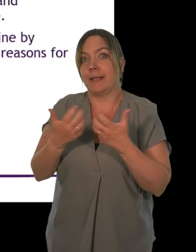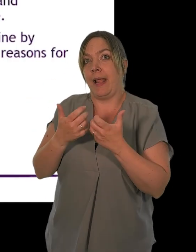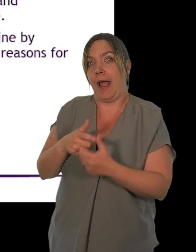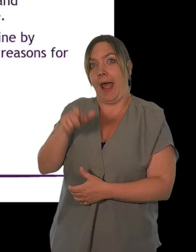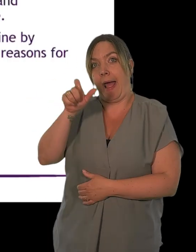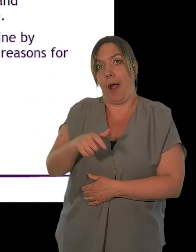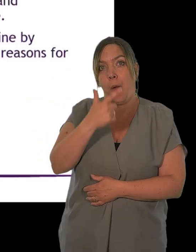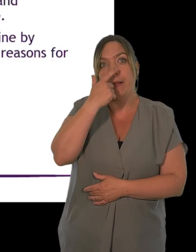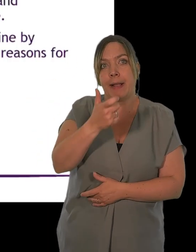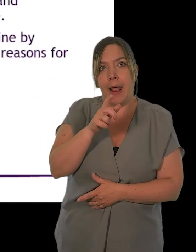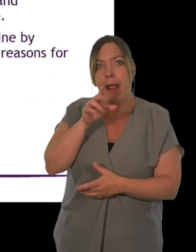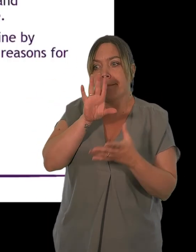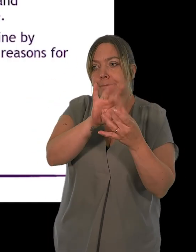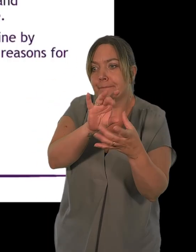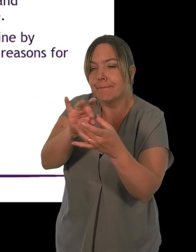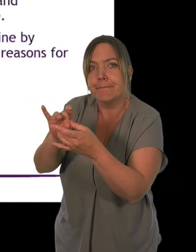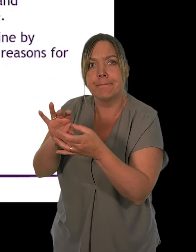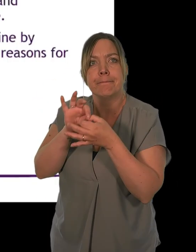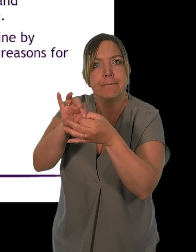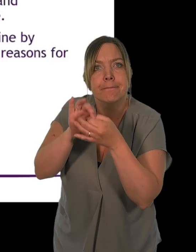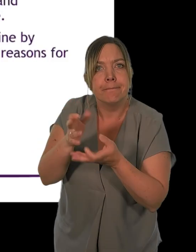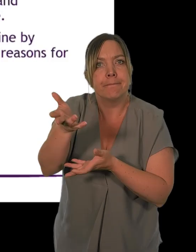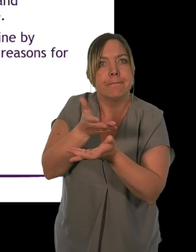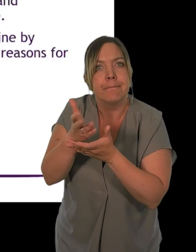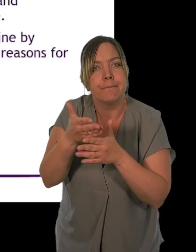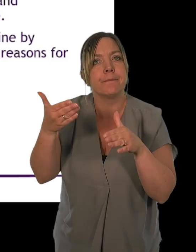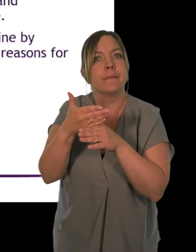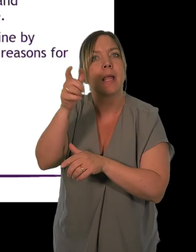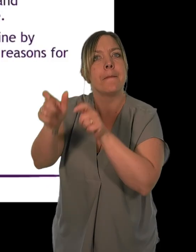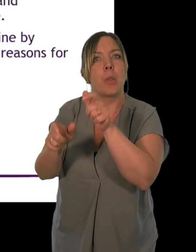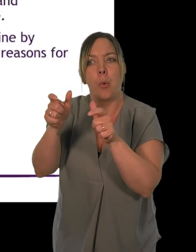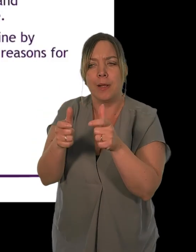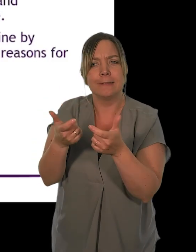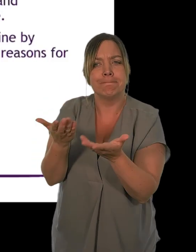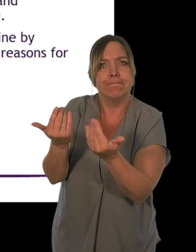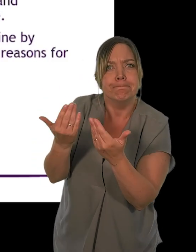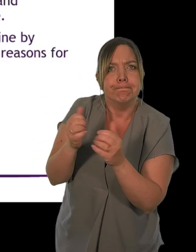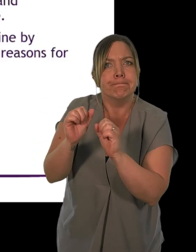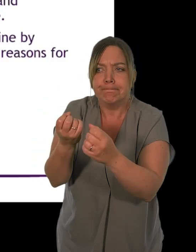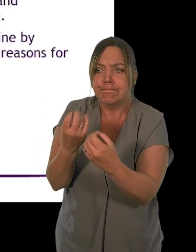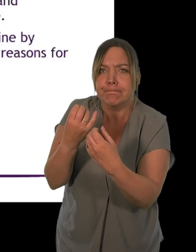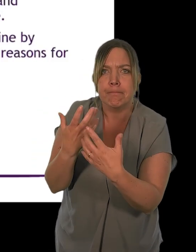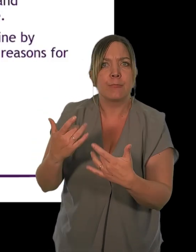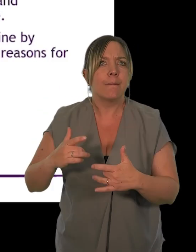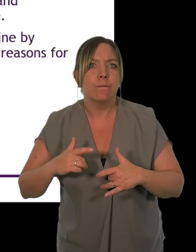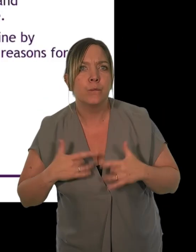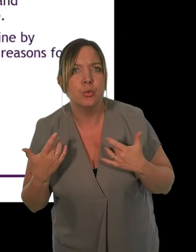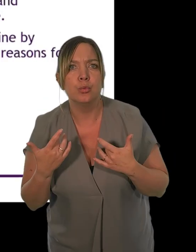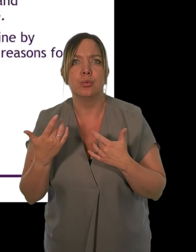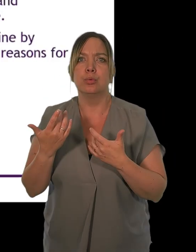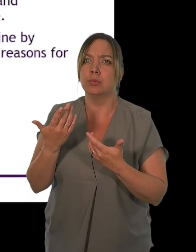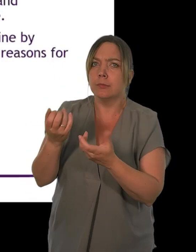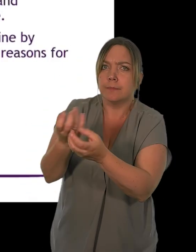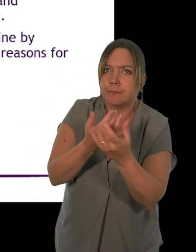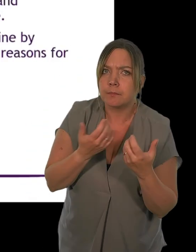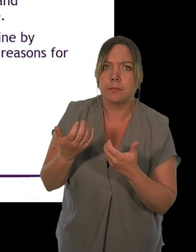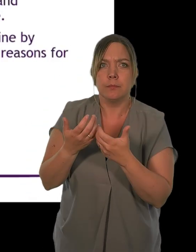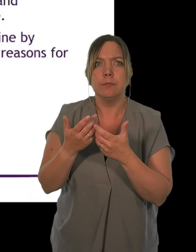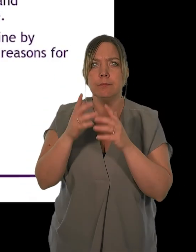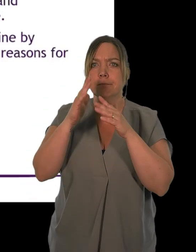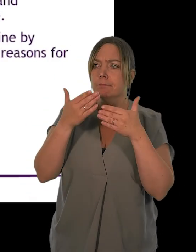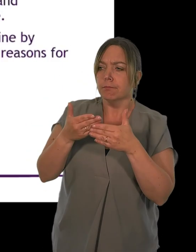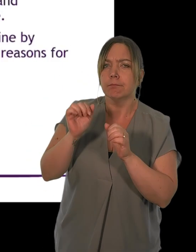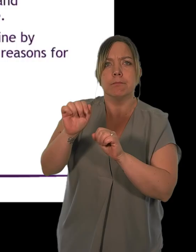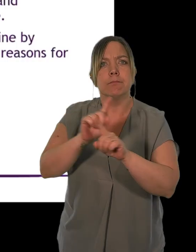turnover could be reduced. You could write about focus groups, surveys, interviews, meetings,